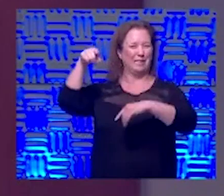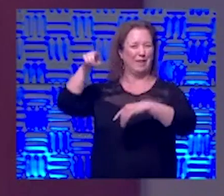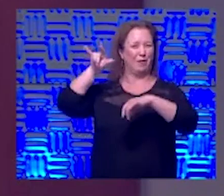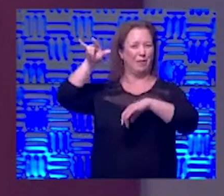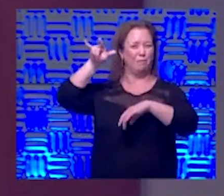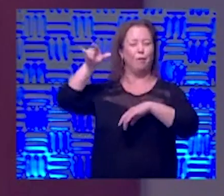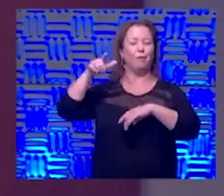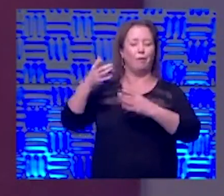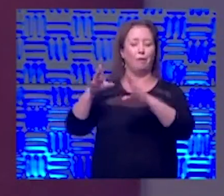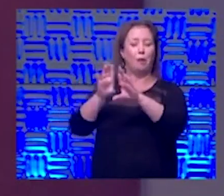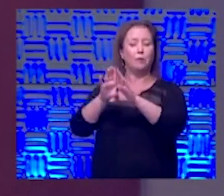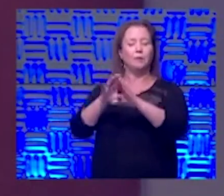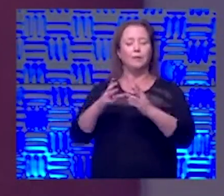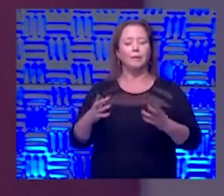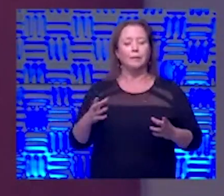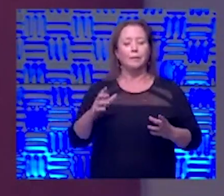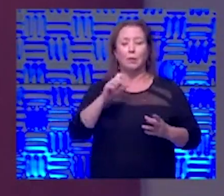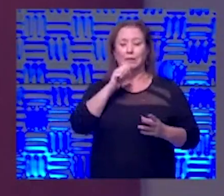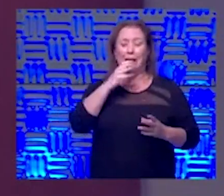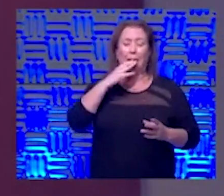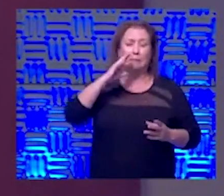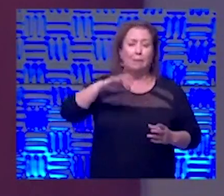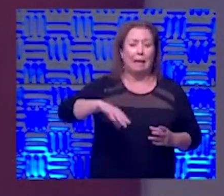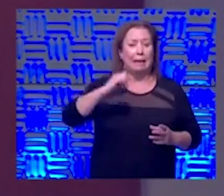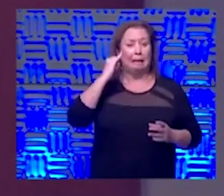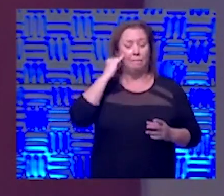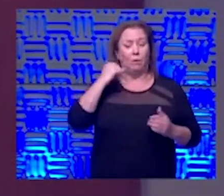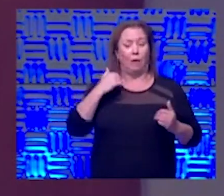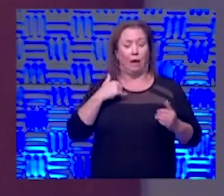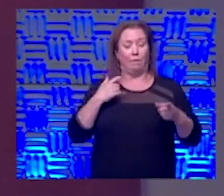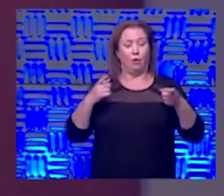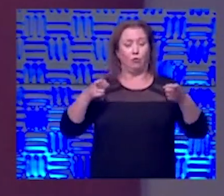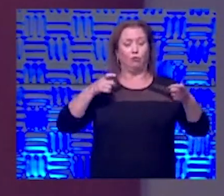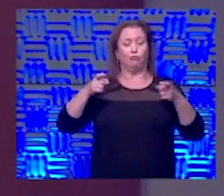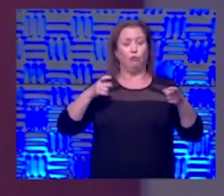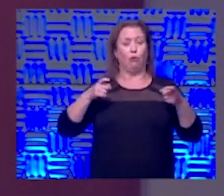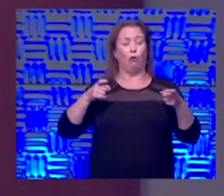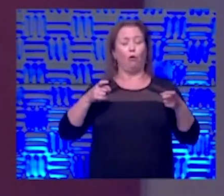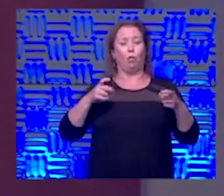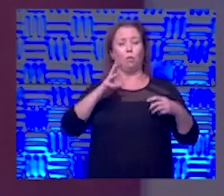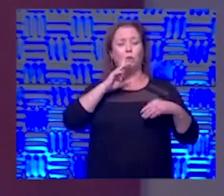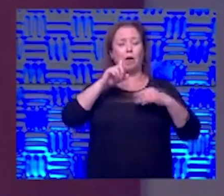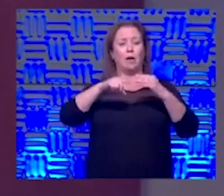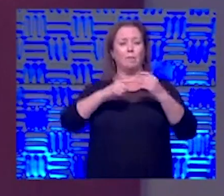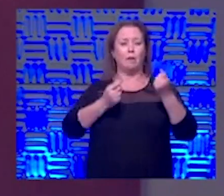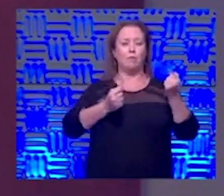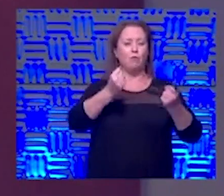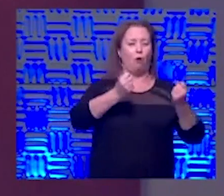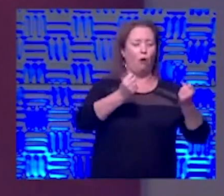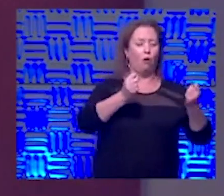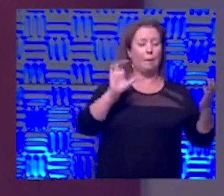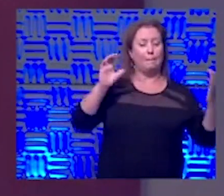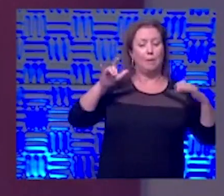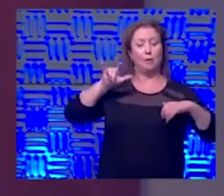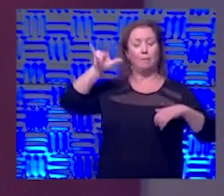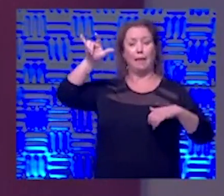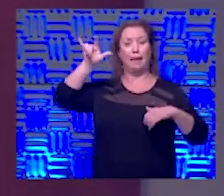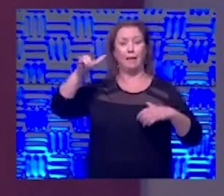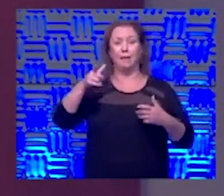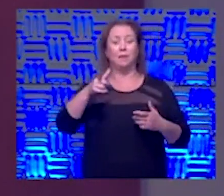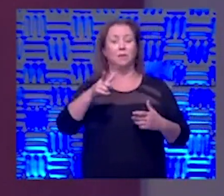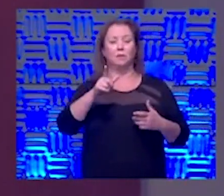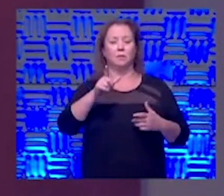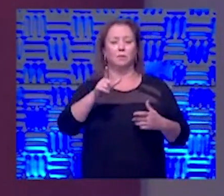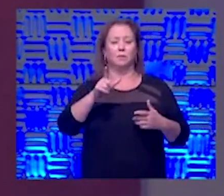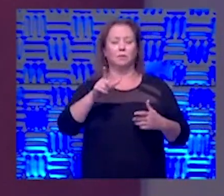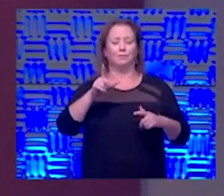not as bad, but if you have control over your travel, we were talking about traveling by car versus traveling by plane, you don't have